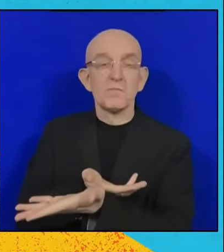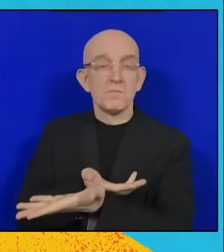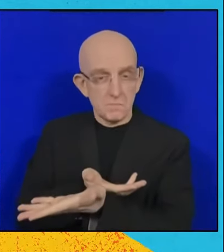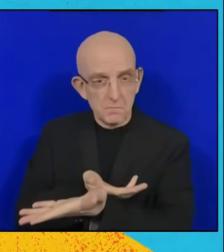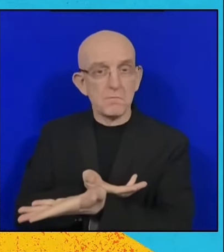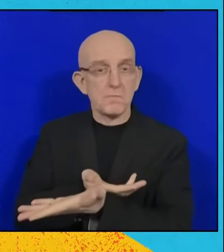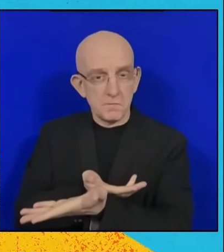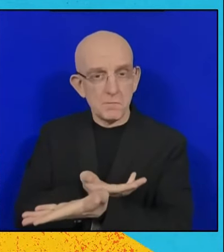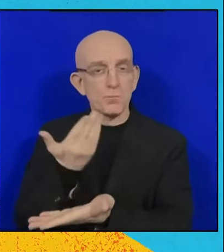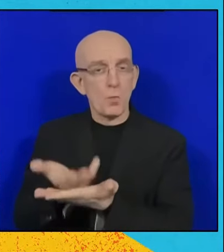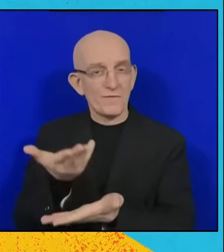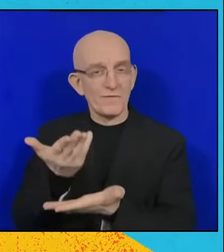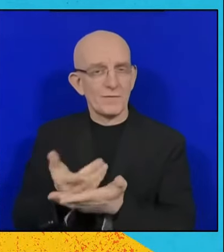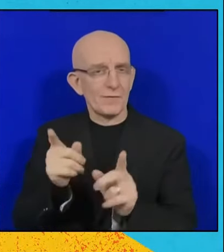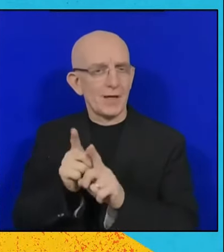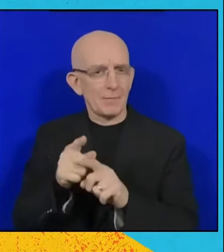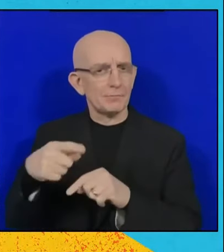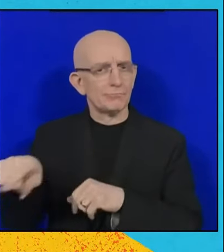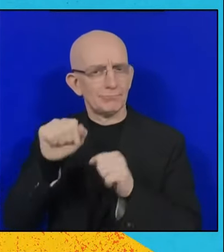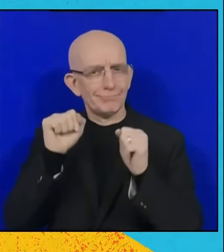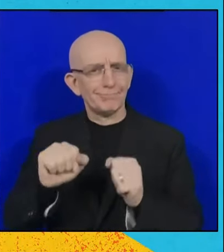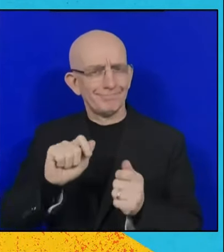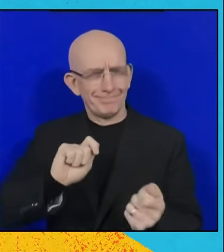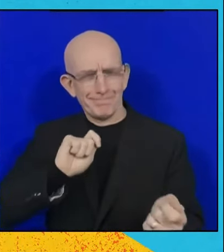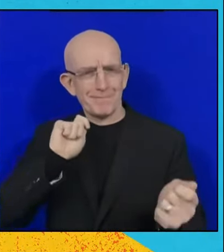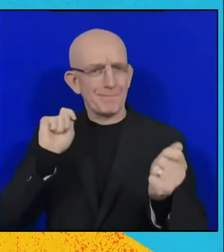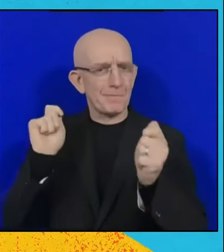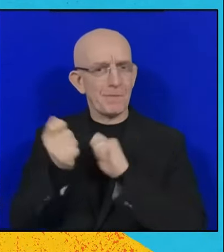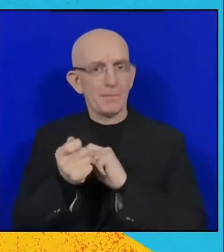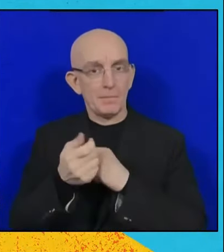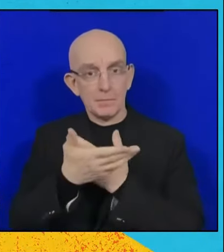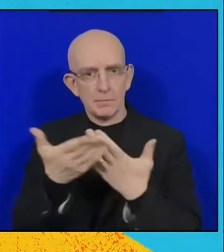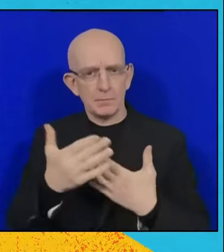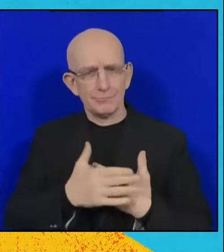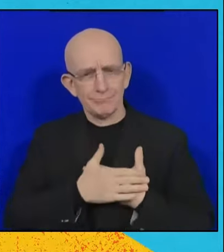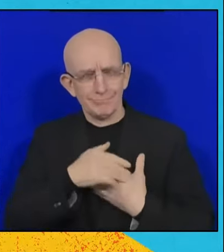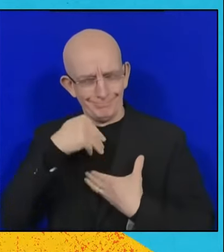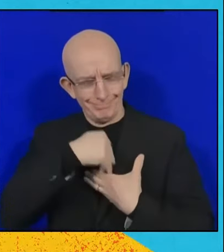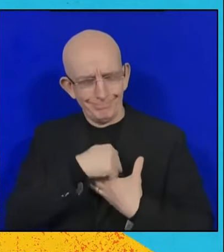your thoughts and innovations may prove to be game-changing.